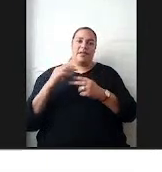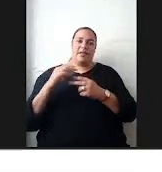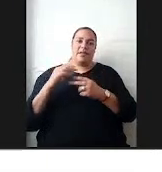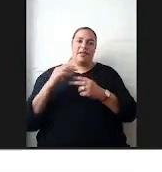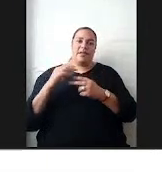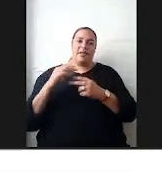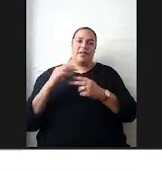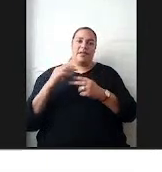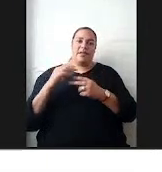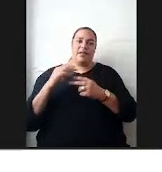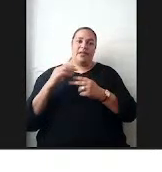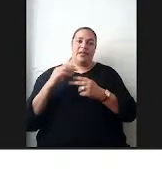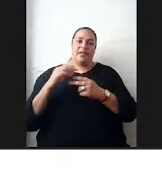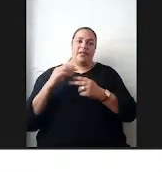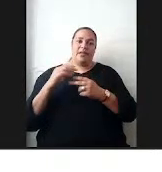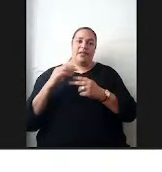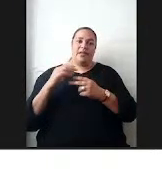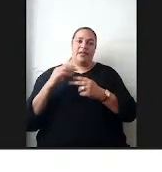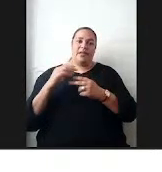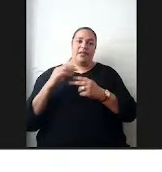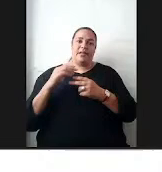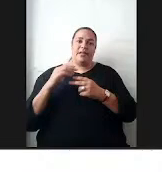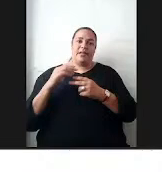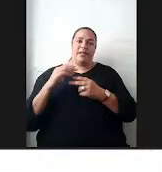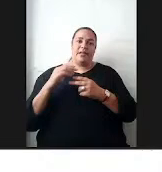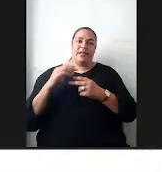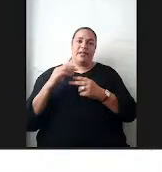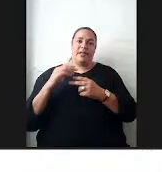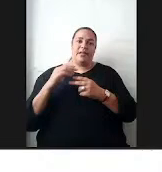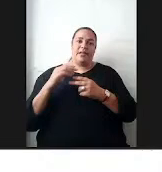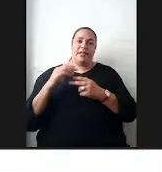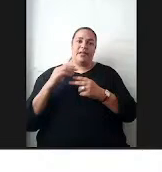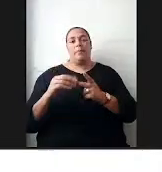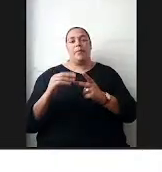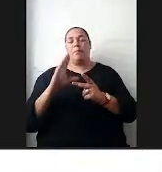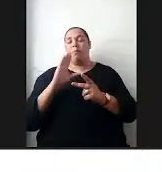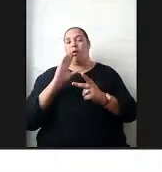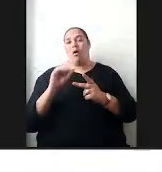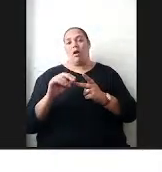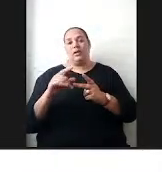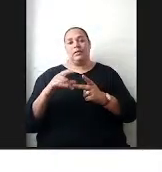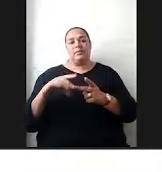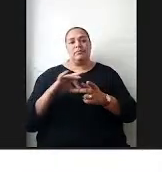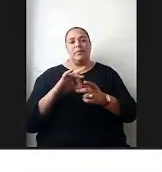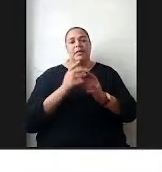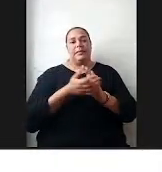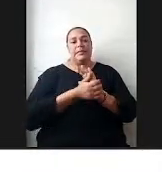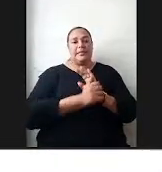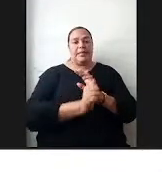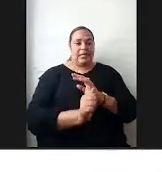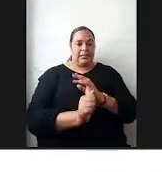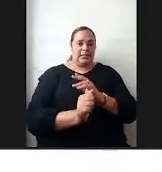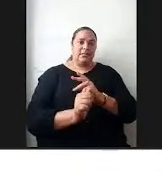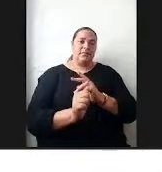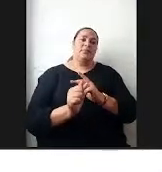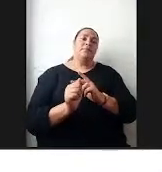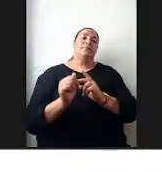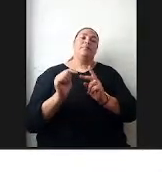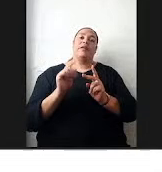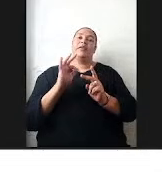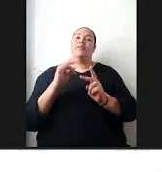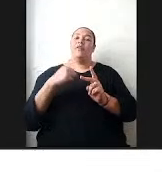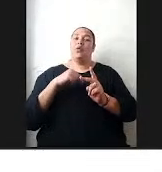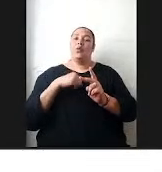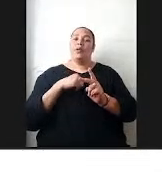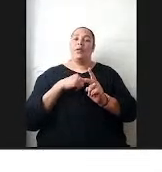Member Gondlo asked. And the other question Member Gondlo asked relates to the skills, whether we are